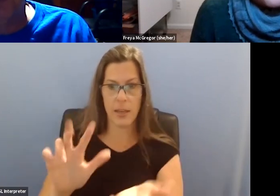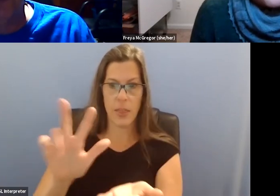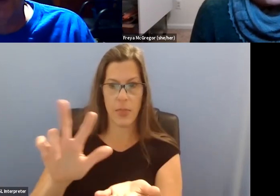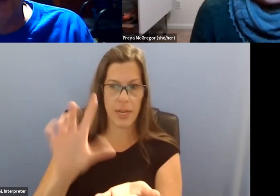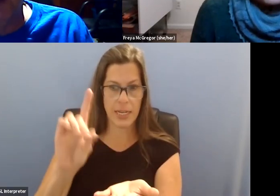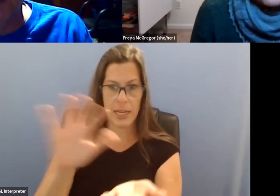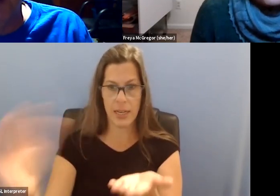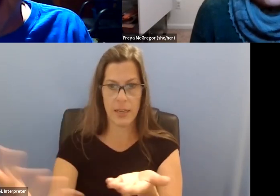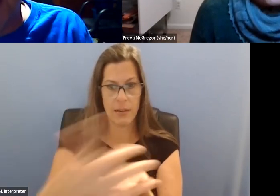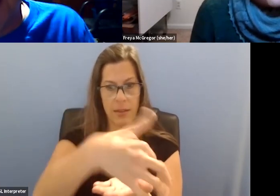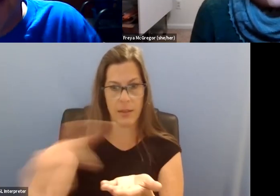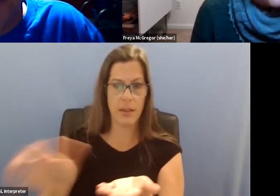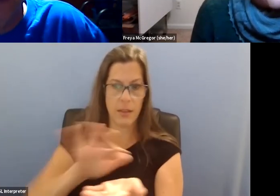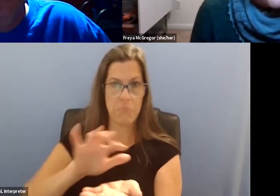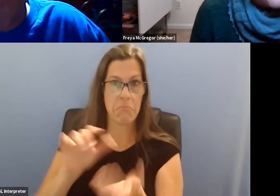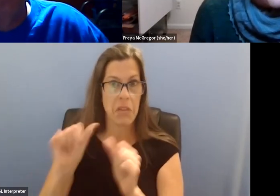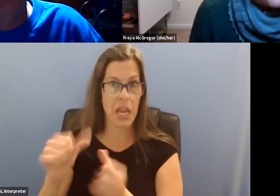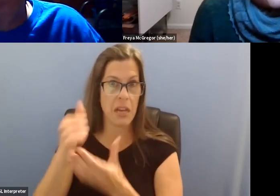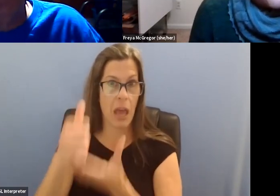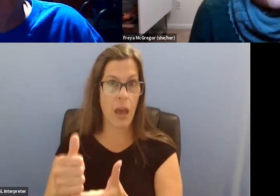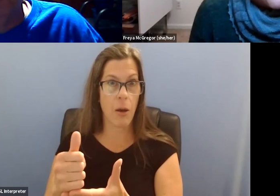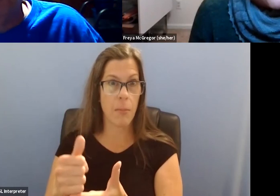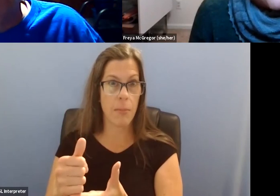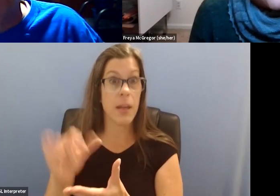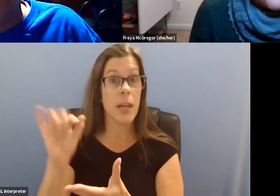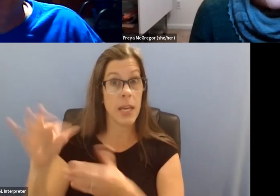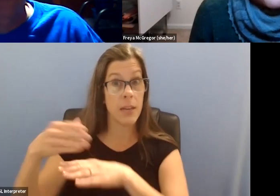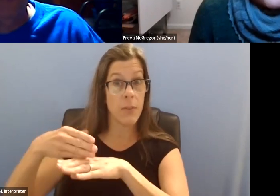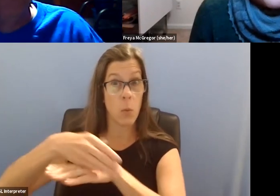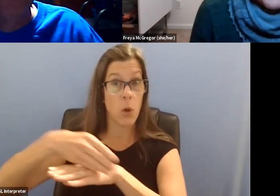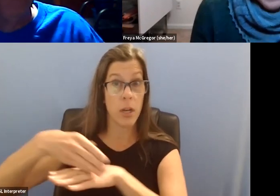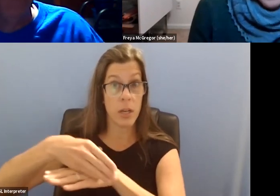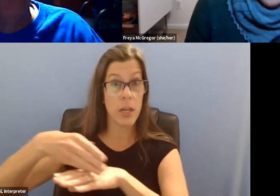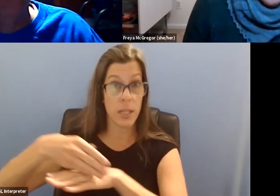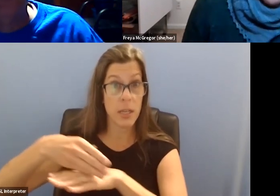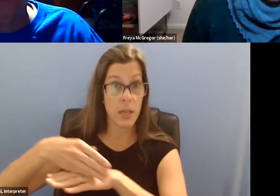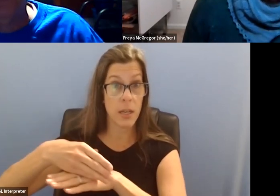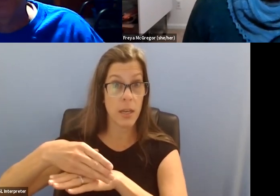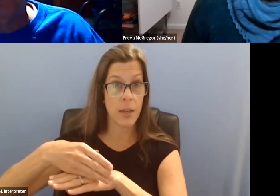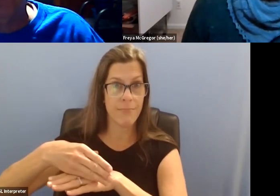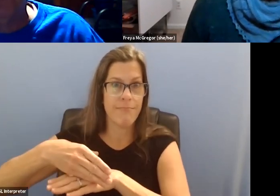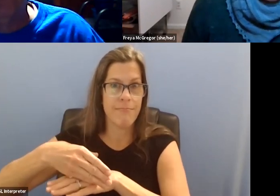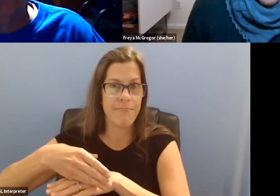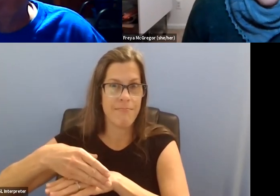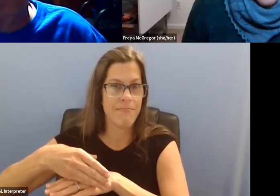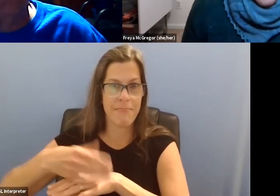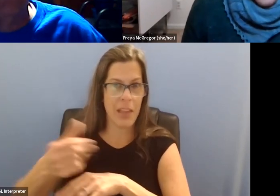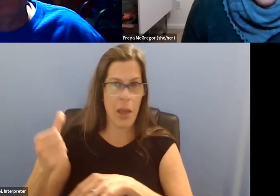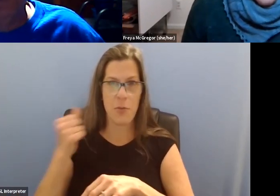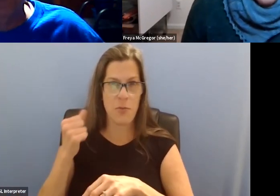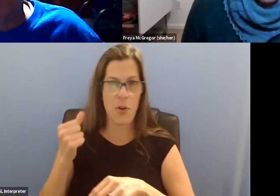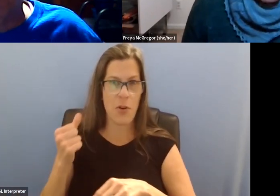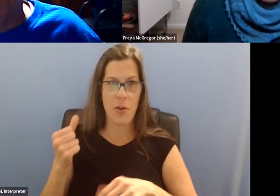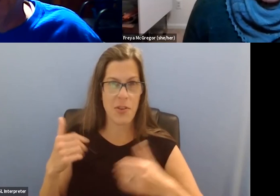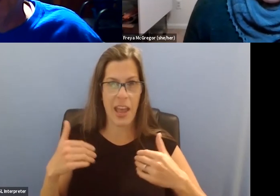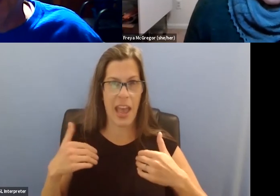absolutely. That can help a lot. But again, if it's made out of wood, um, I'm not going to get the real feel of what